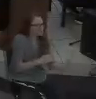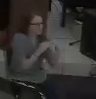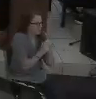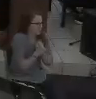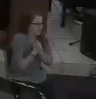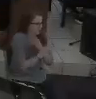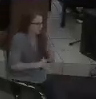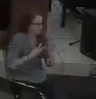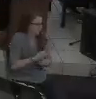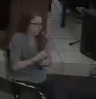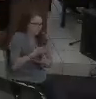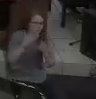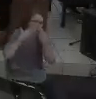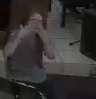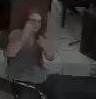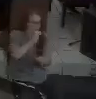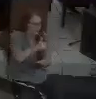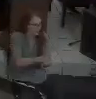you. Amen.